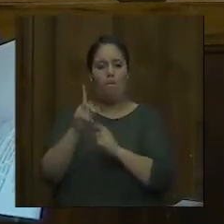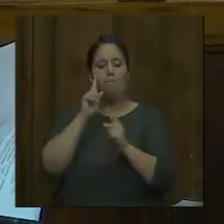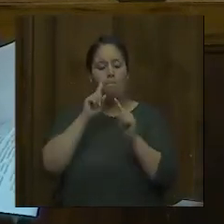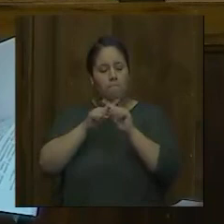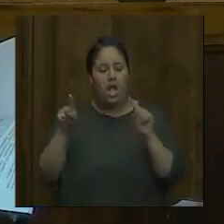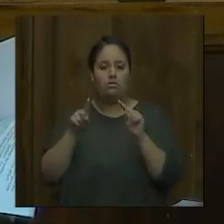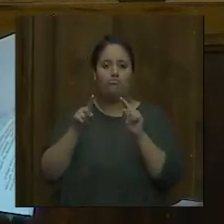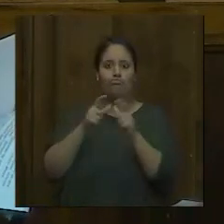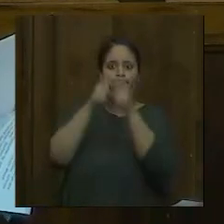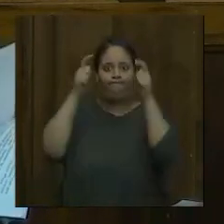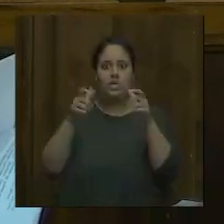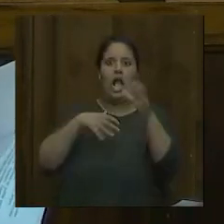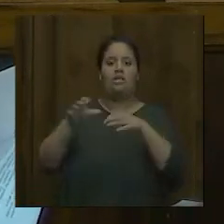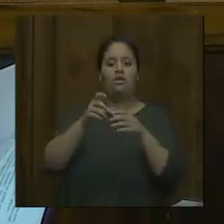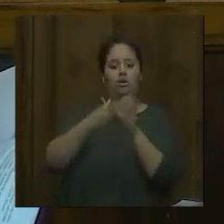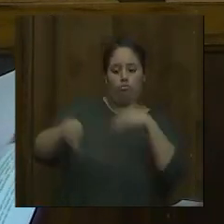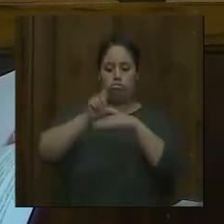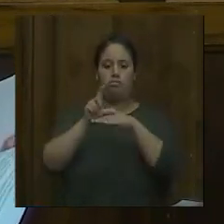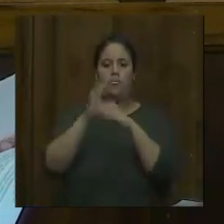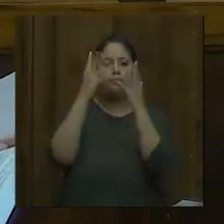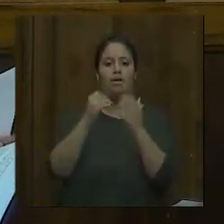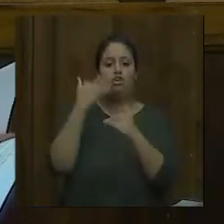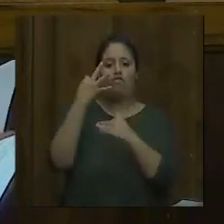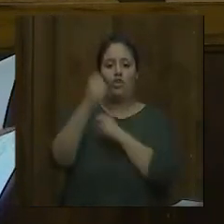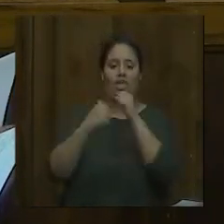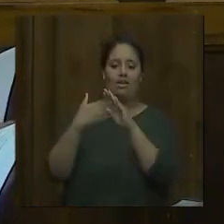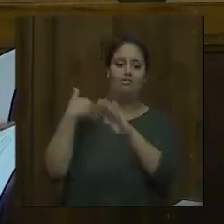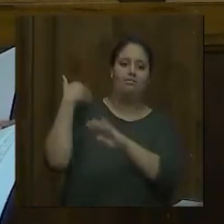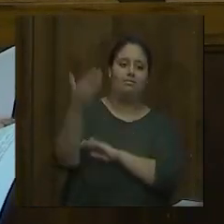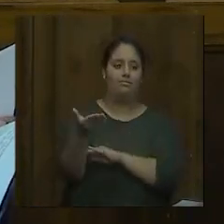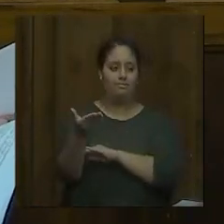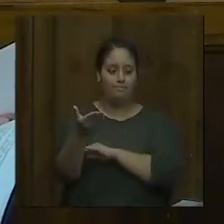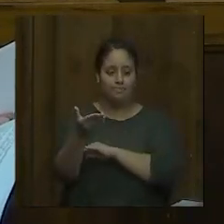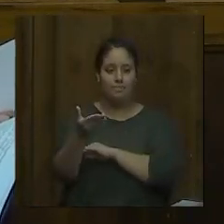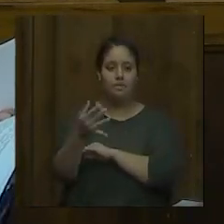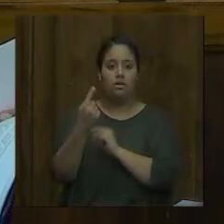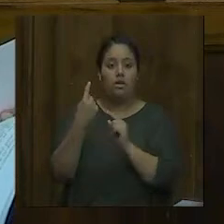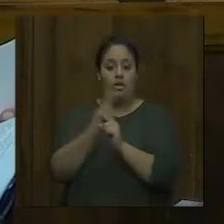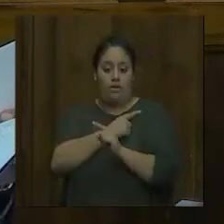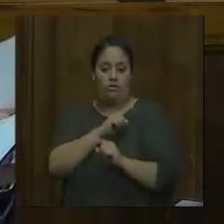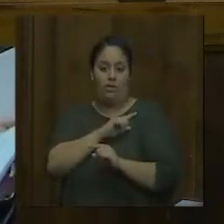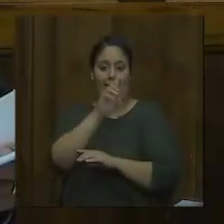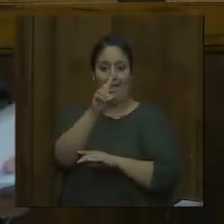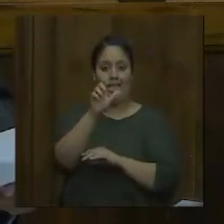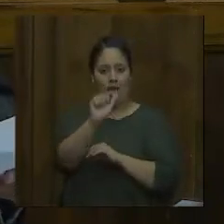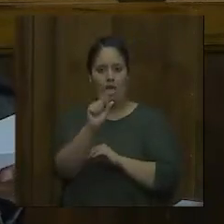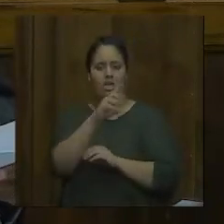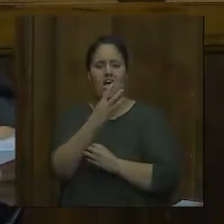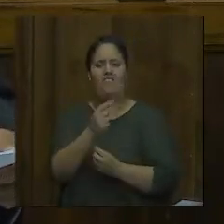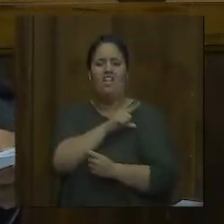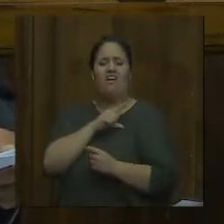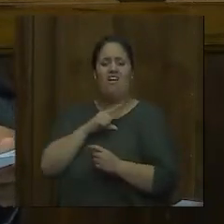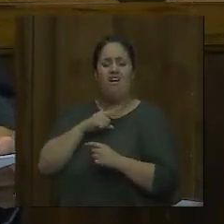incrementally increasing its budget over the next 3 years. Thus, the DA has a